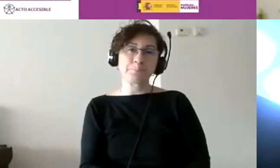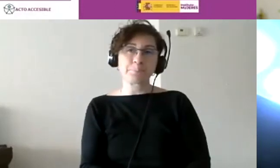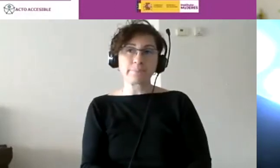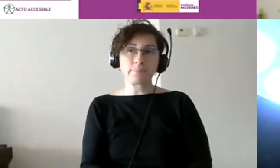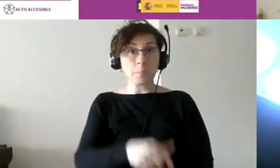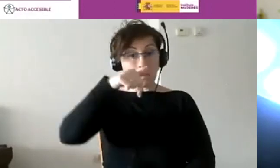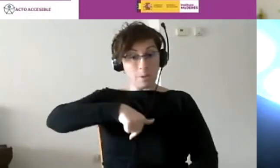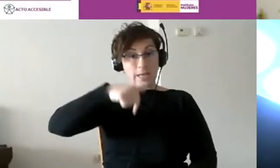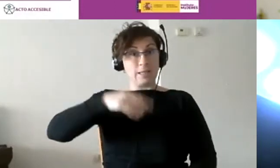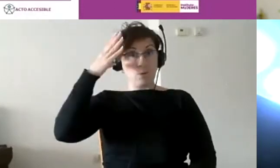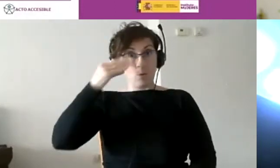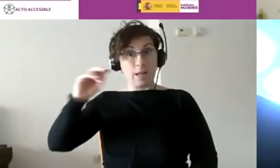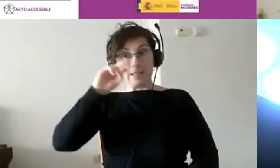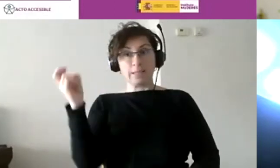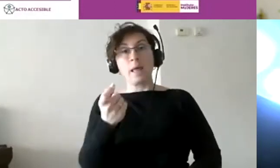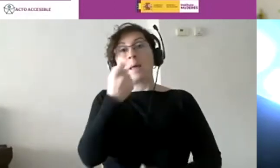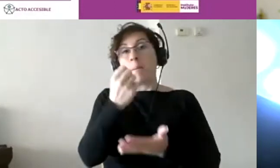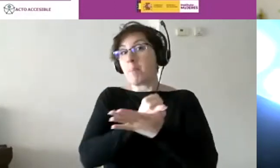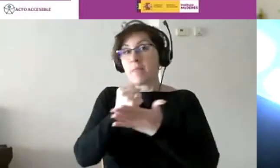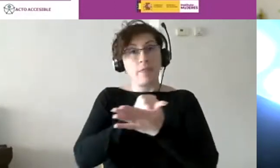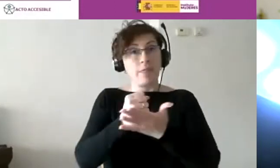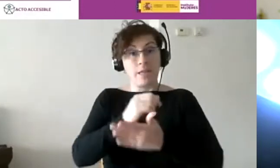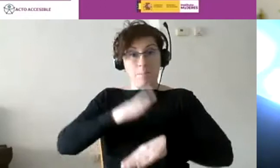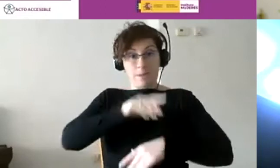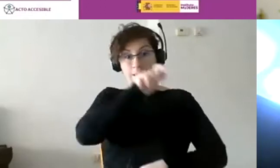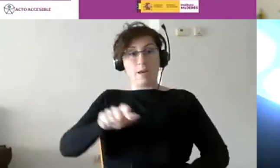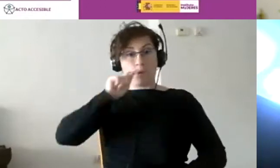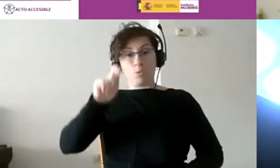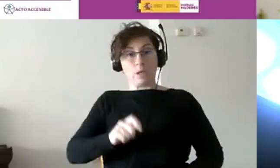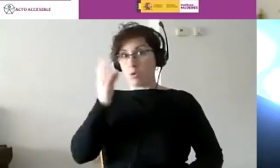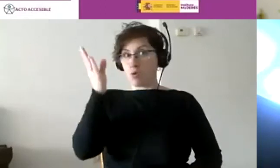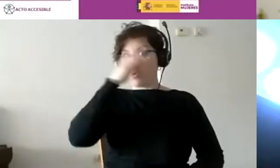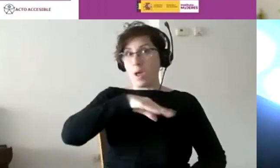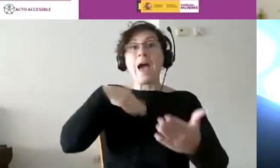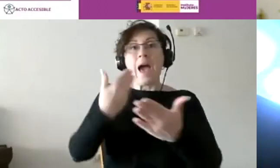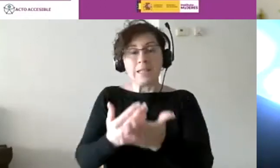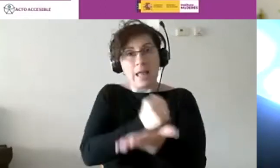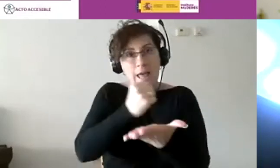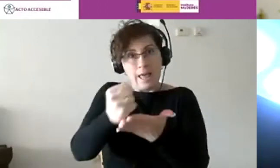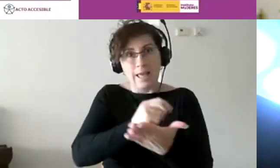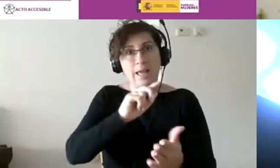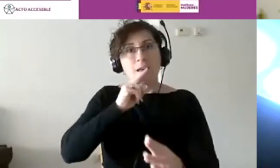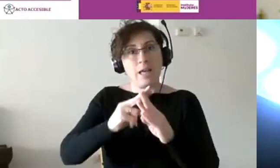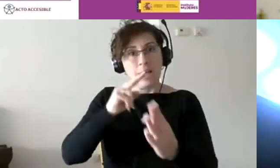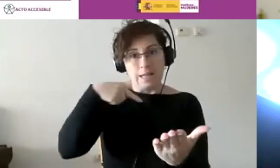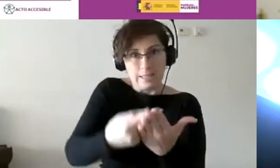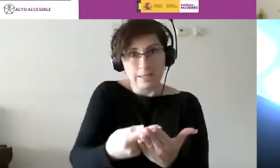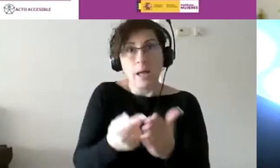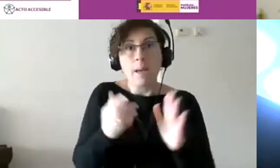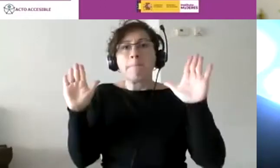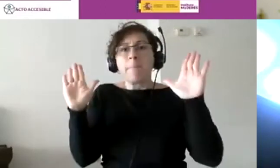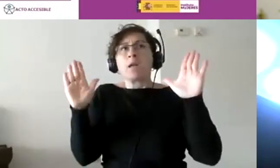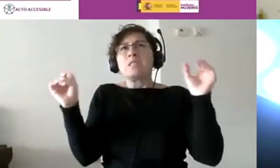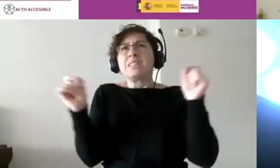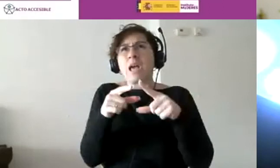registration. But I'm not sure if we have a possibility to have an insurance at all here. And doctors are very expensive